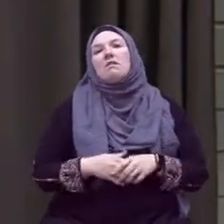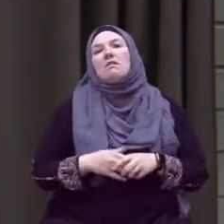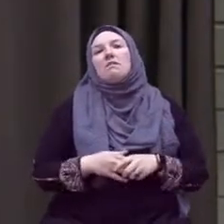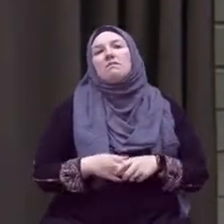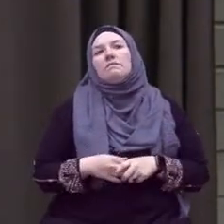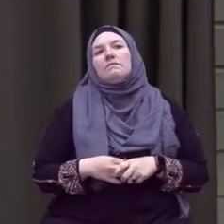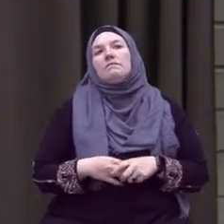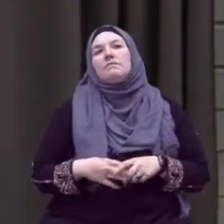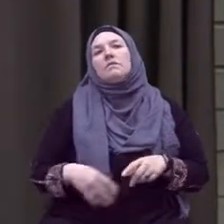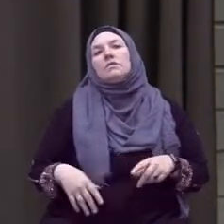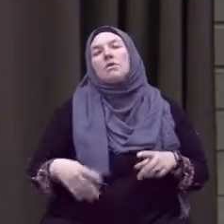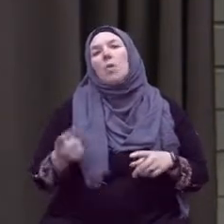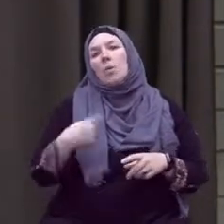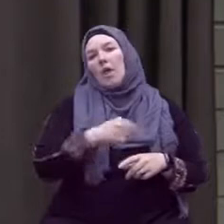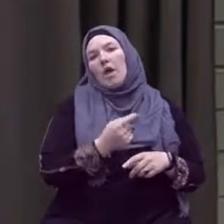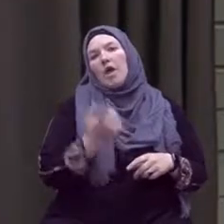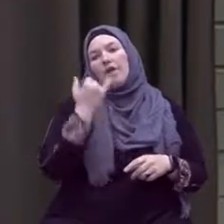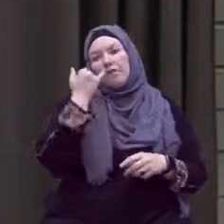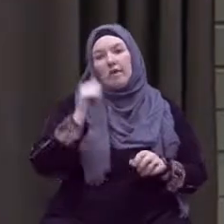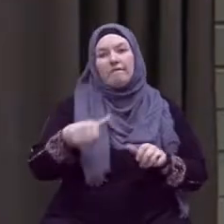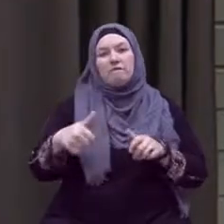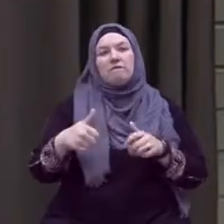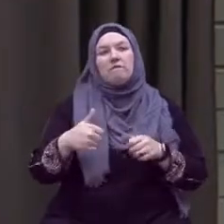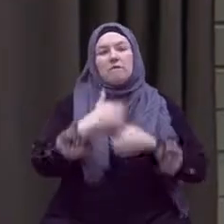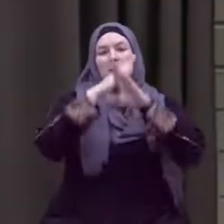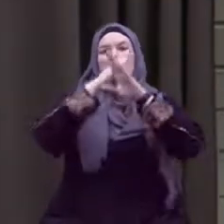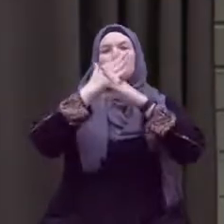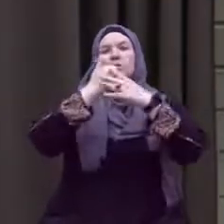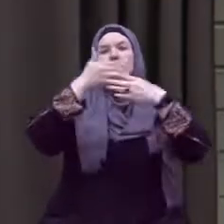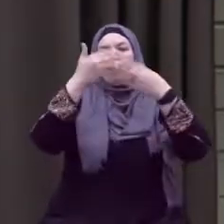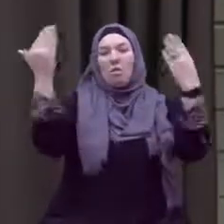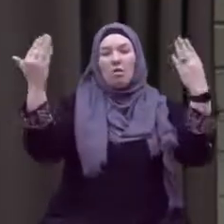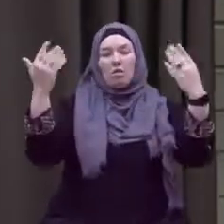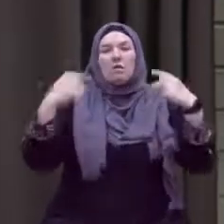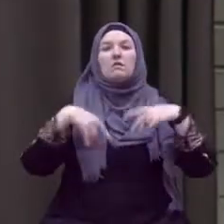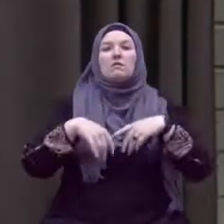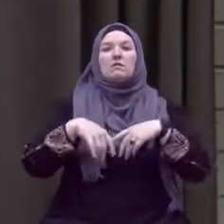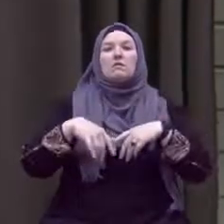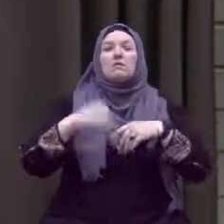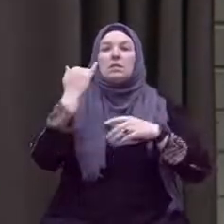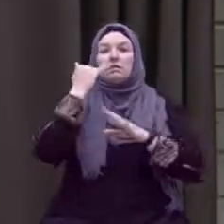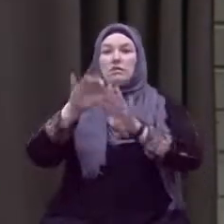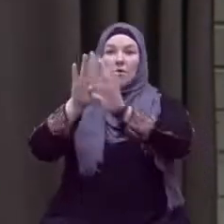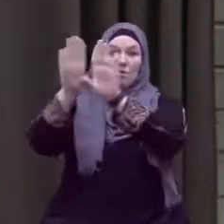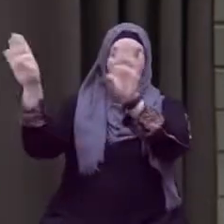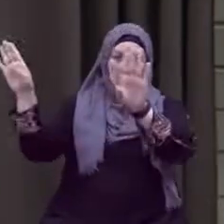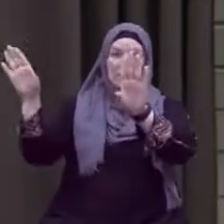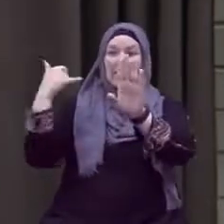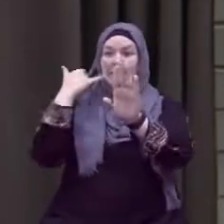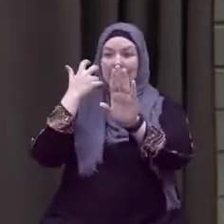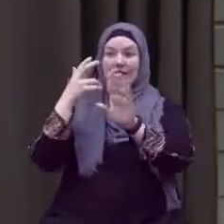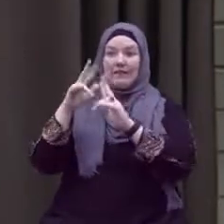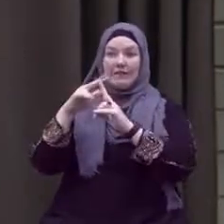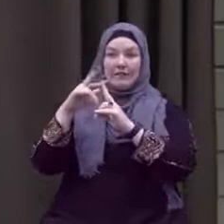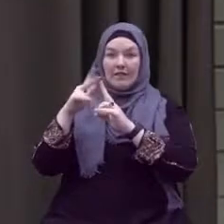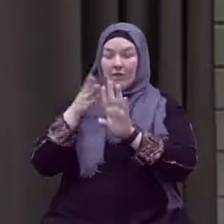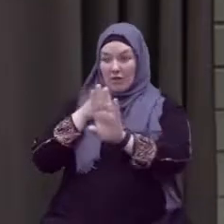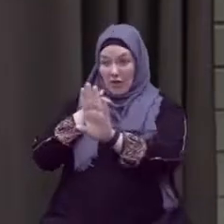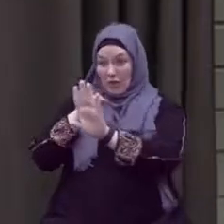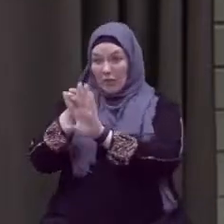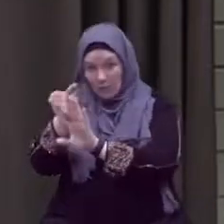they have one of two things to do. Either they go through the wall or they take a